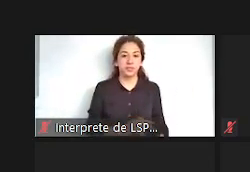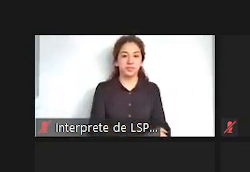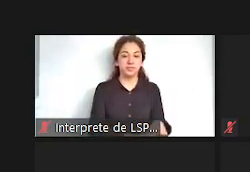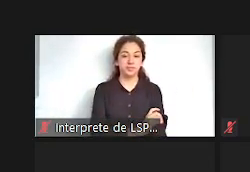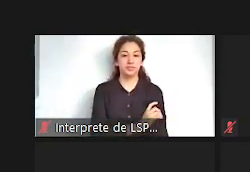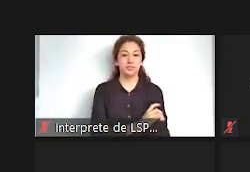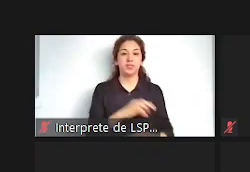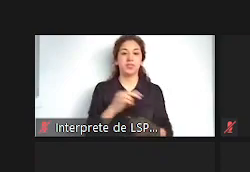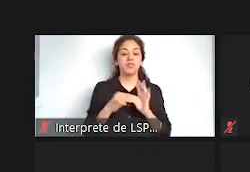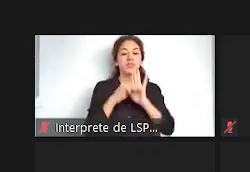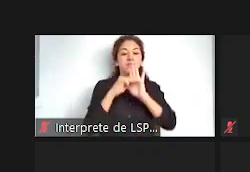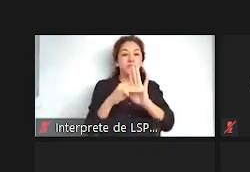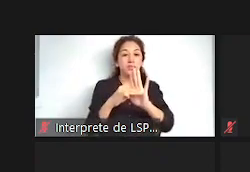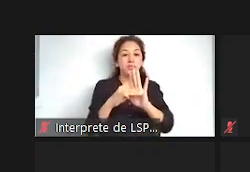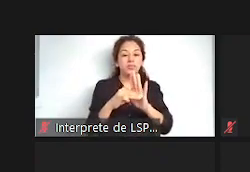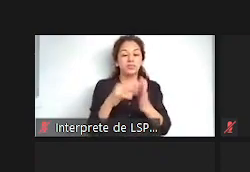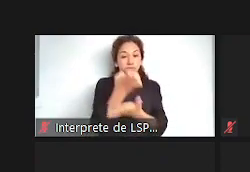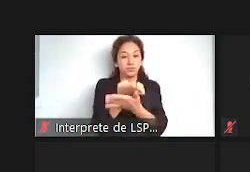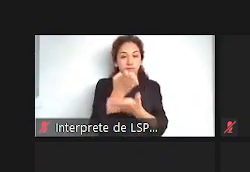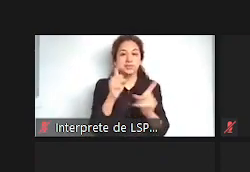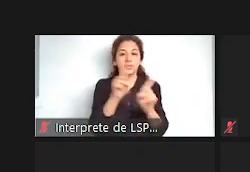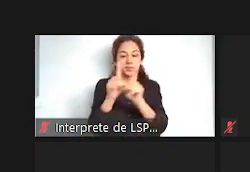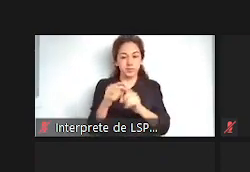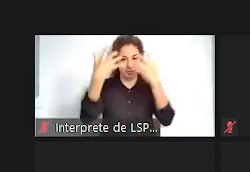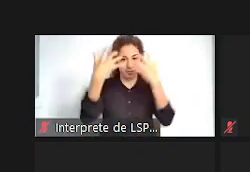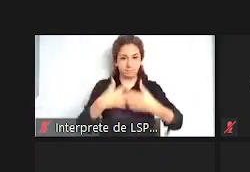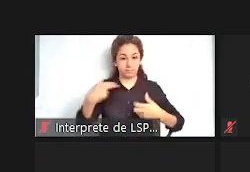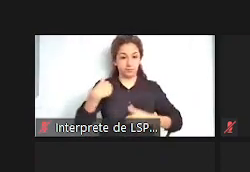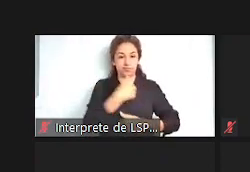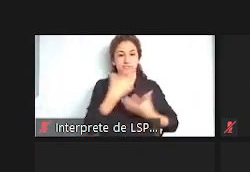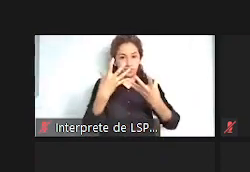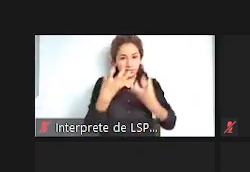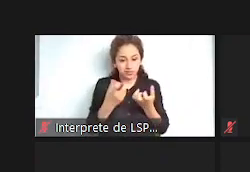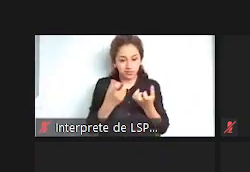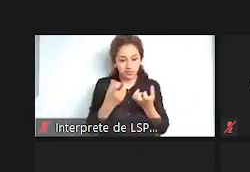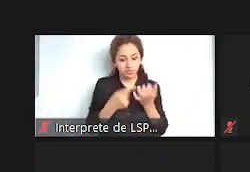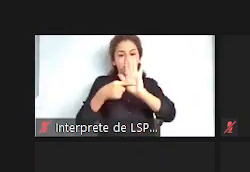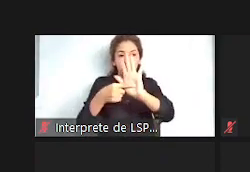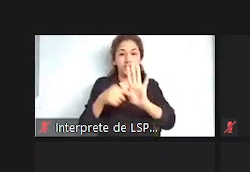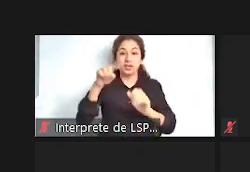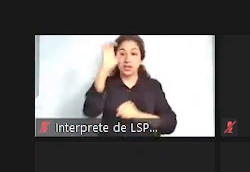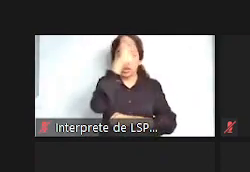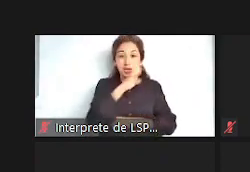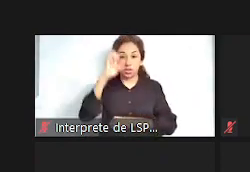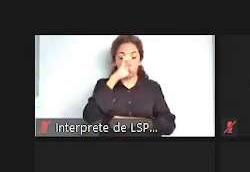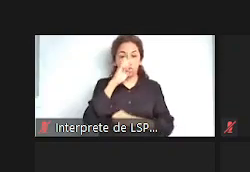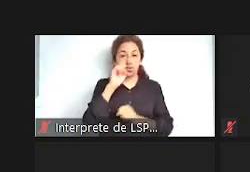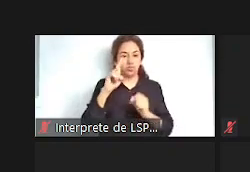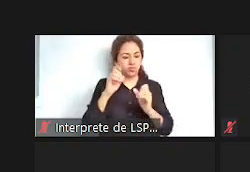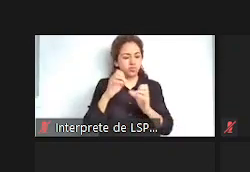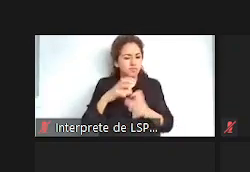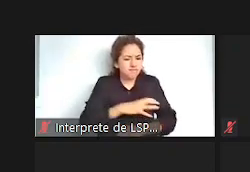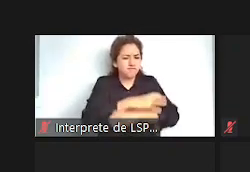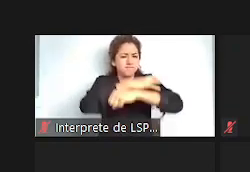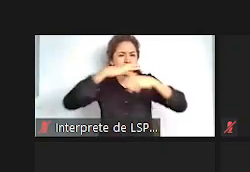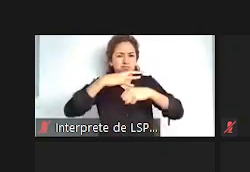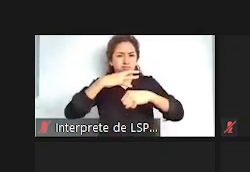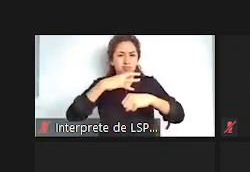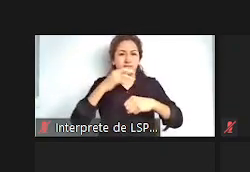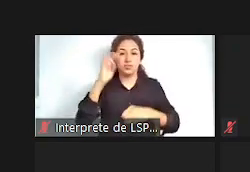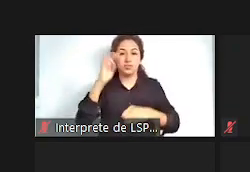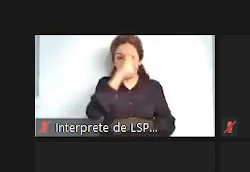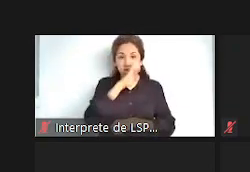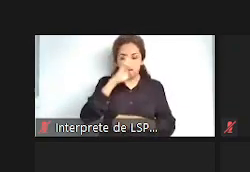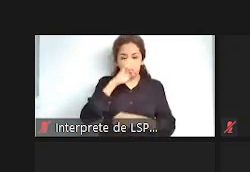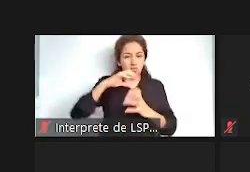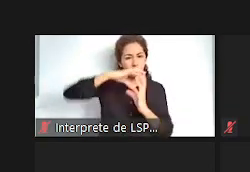part of the type of economic model and the business model that we would like to promote europe is a big economic blog it's one of the